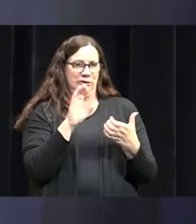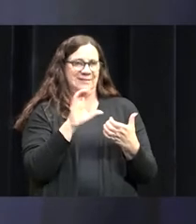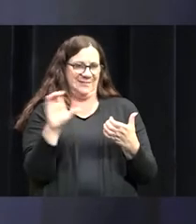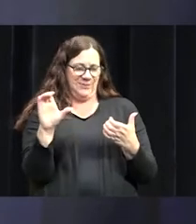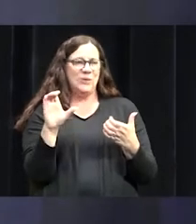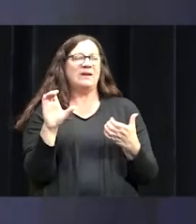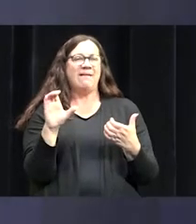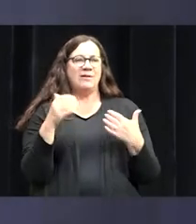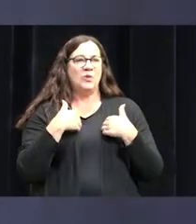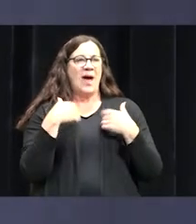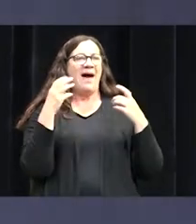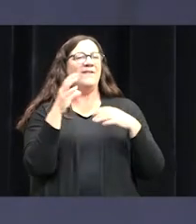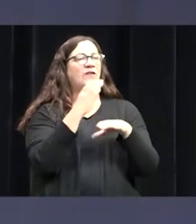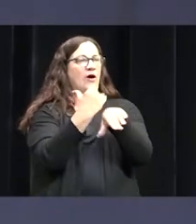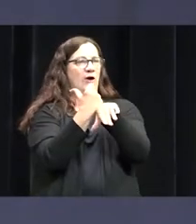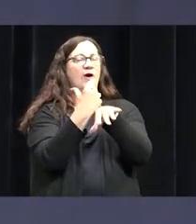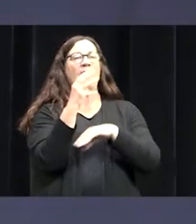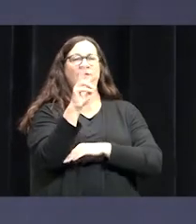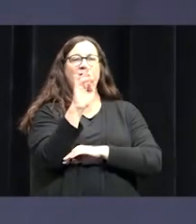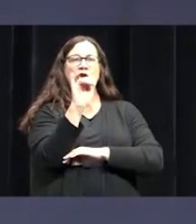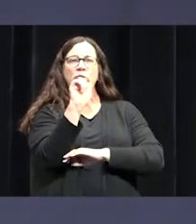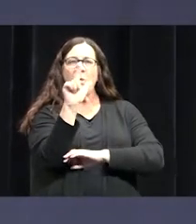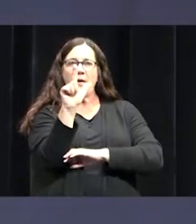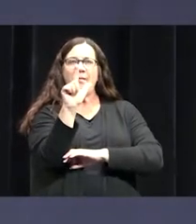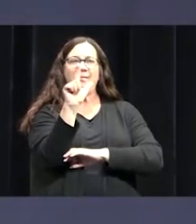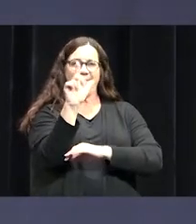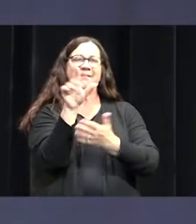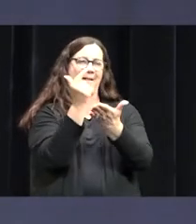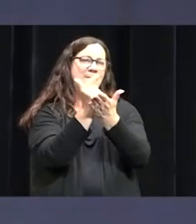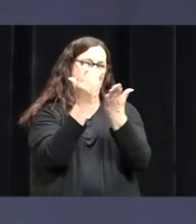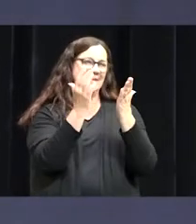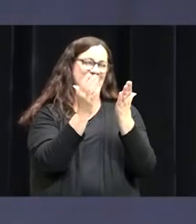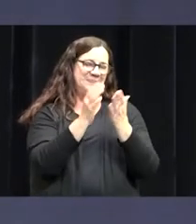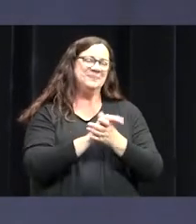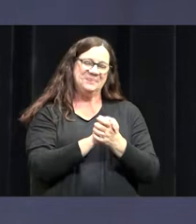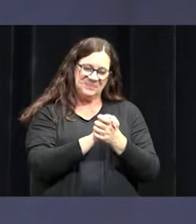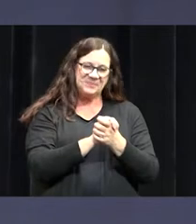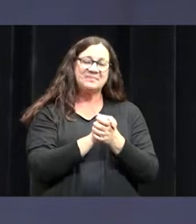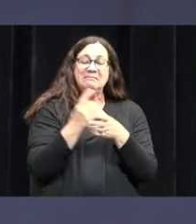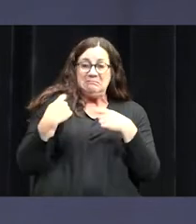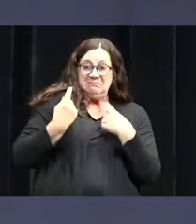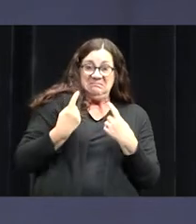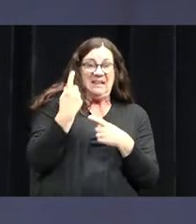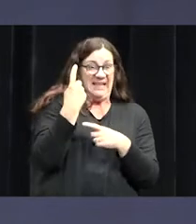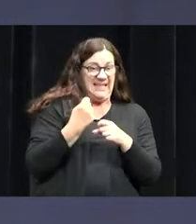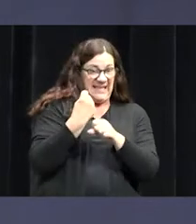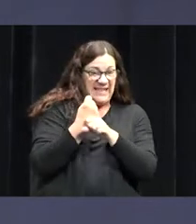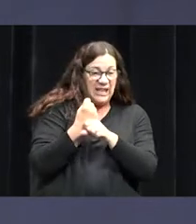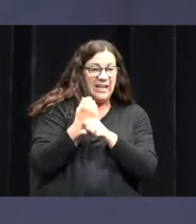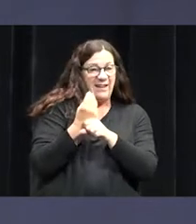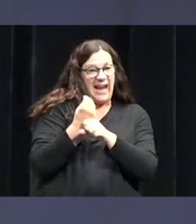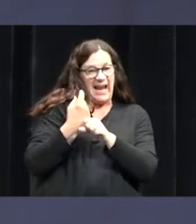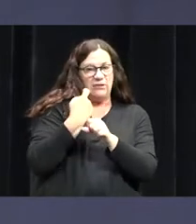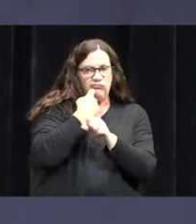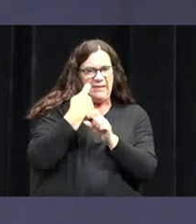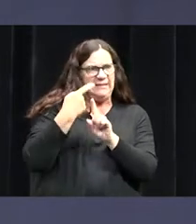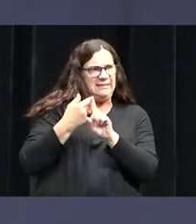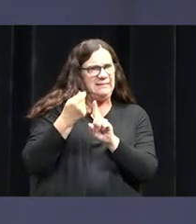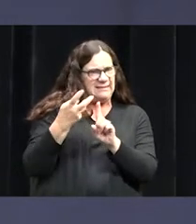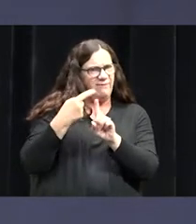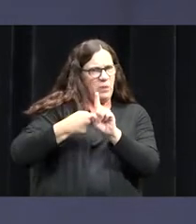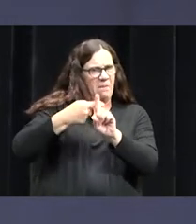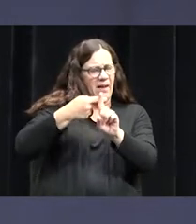commencement over the past year and several months you have proven your ability to